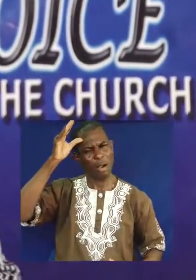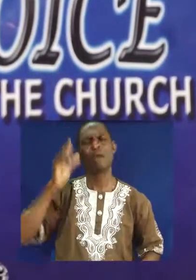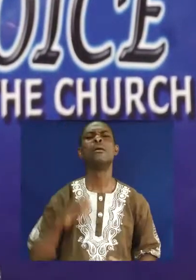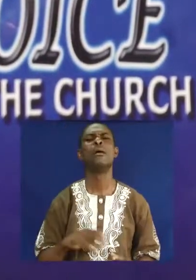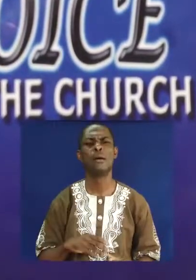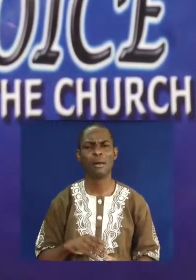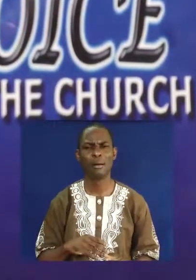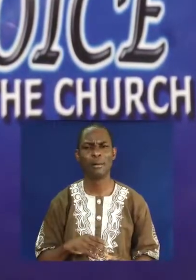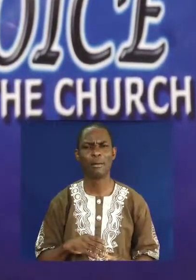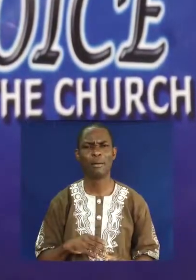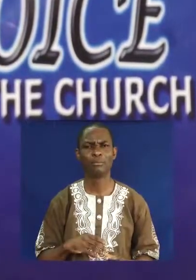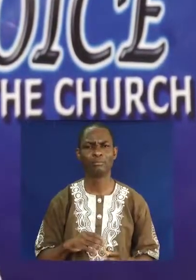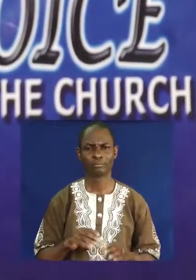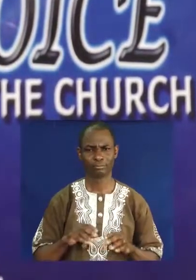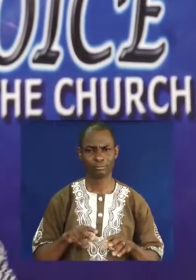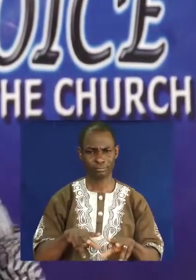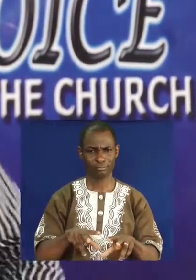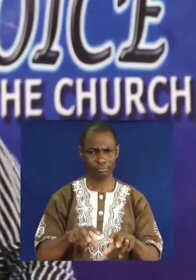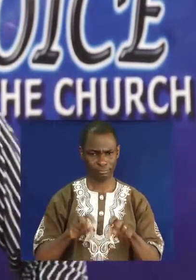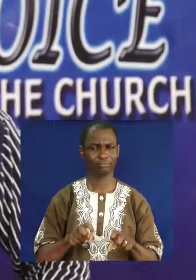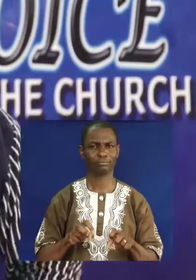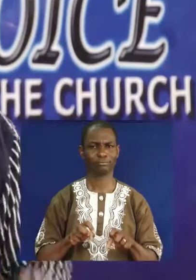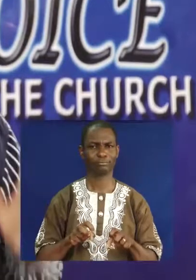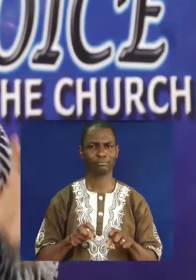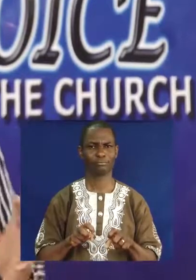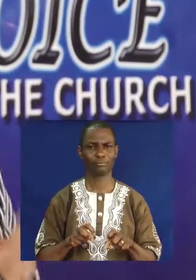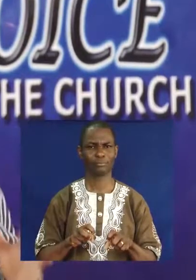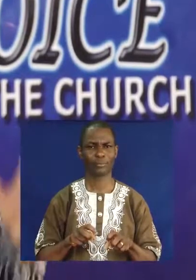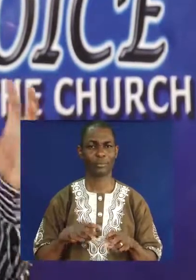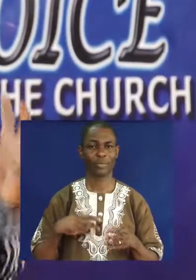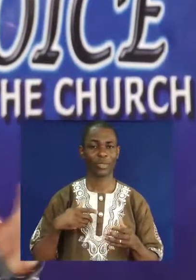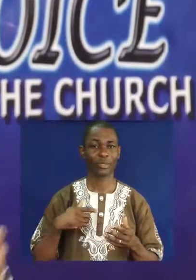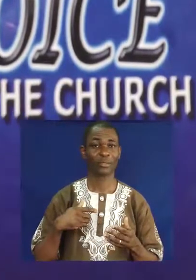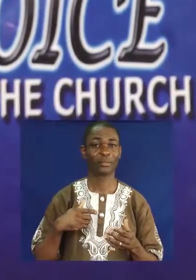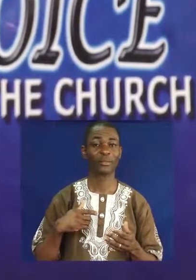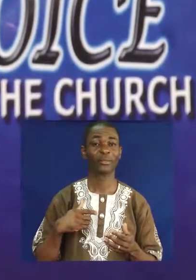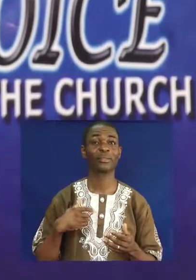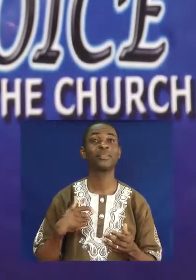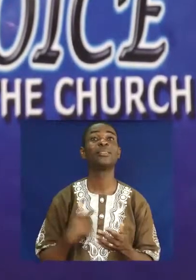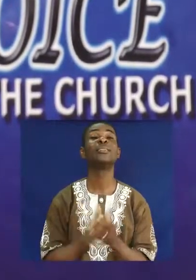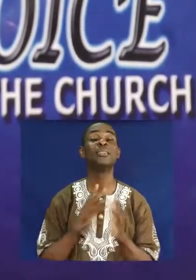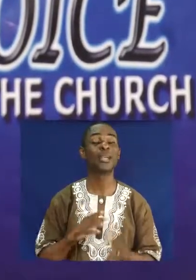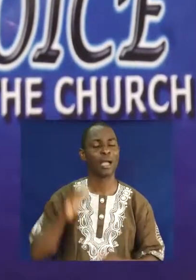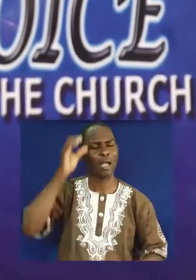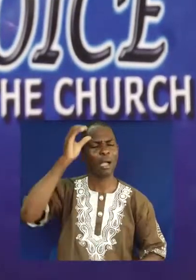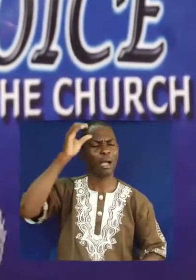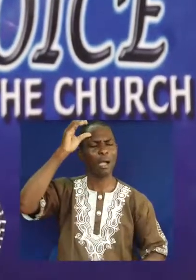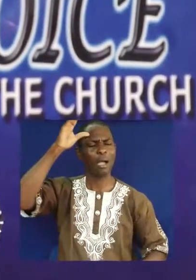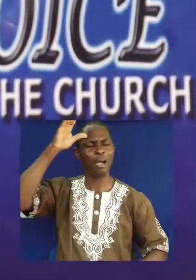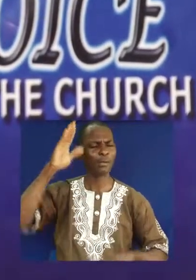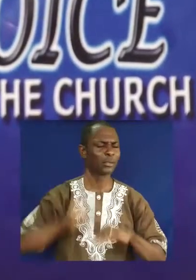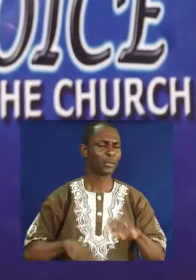kasa kasa kasa kasa kasa kasa kasa latin for said factor non verbal factor